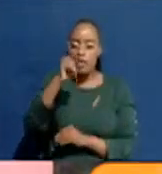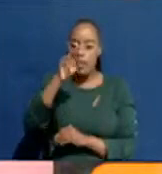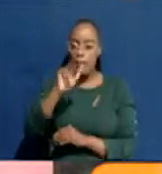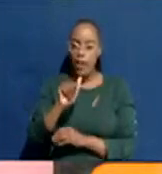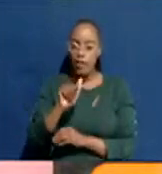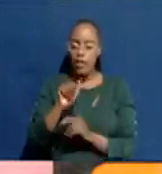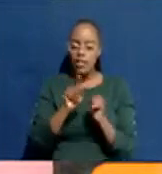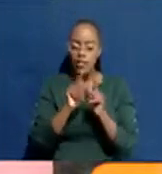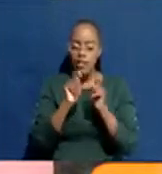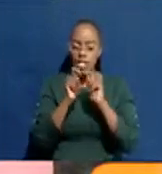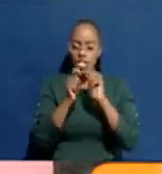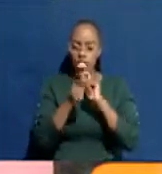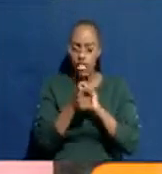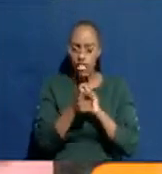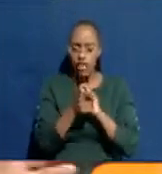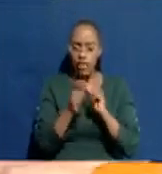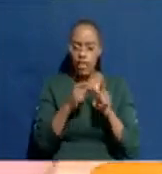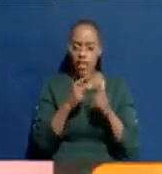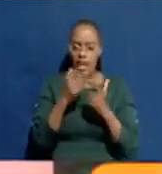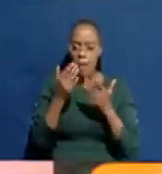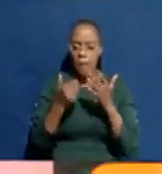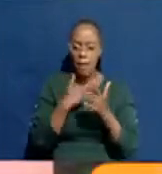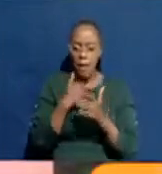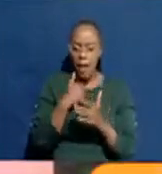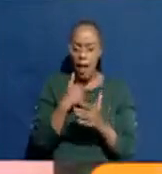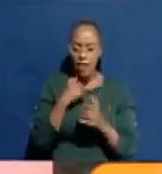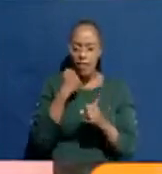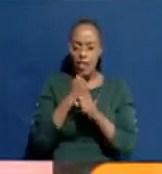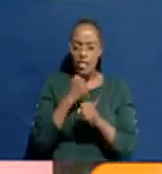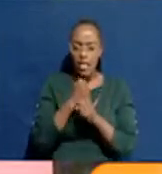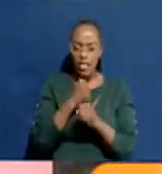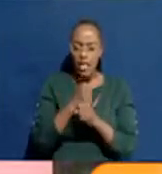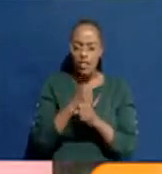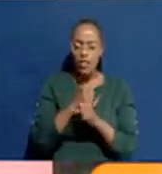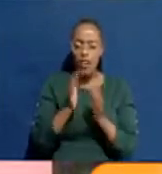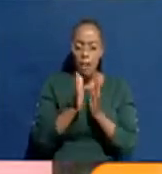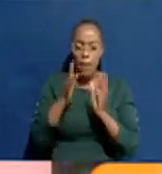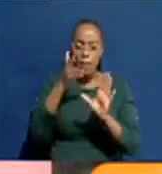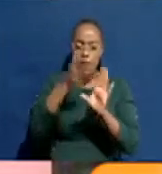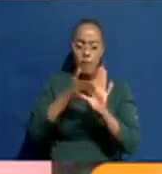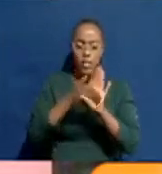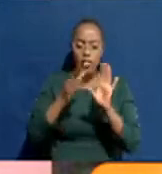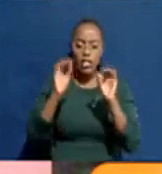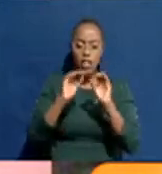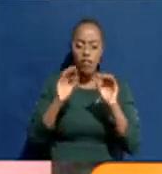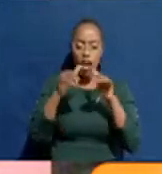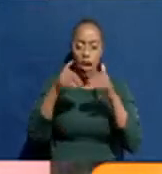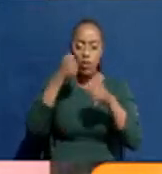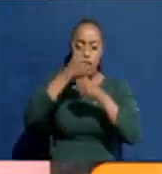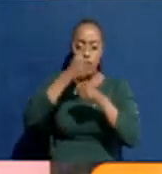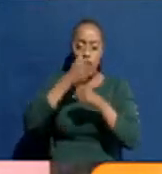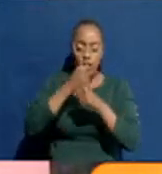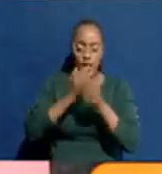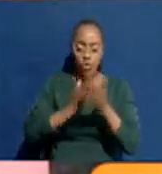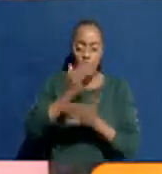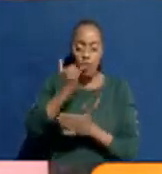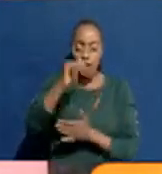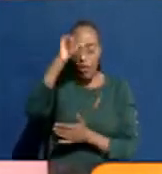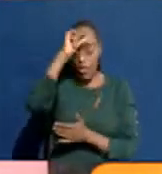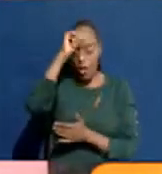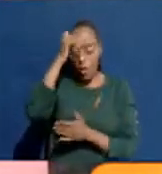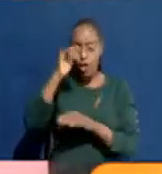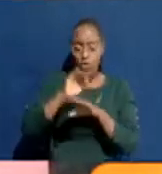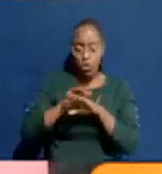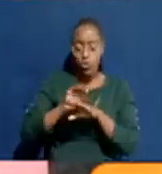turned it around. They might have not even have done as much public participation as has been done by this administration, because it's